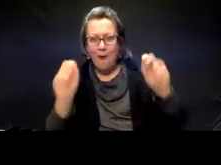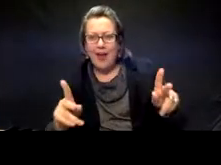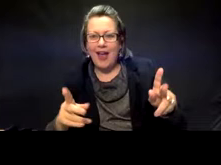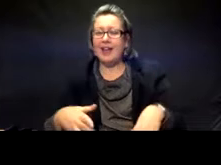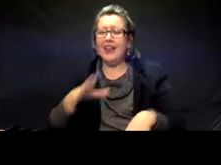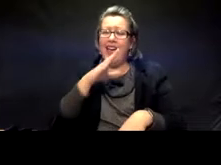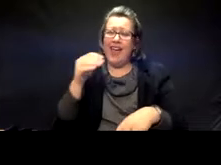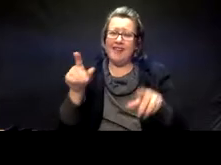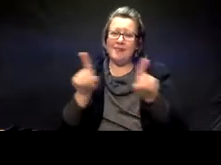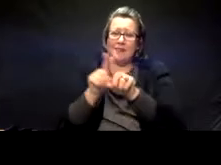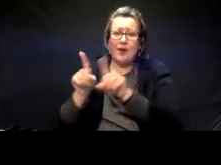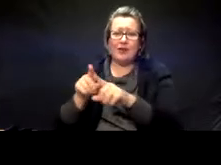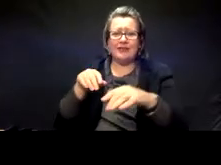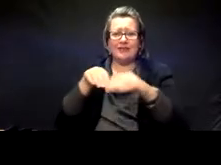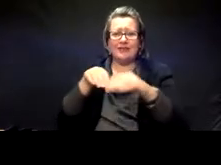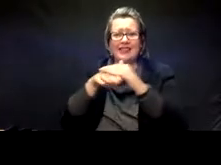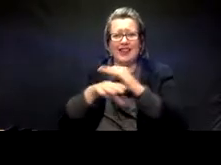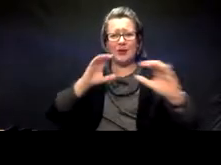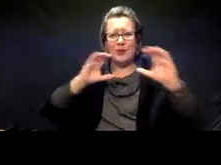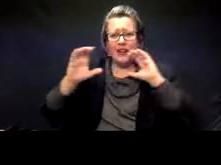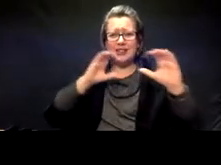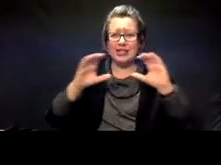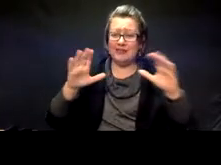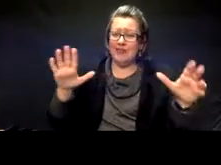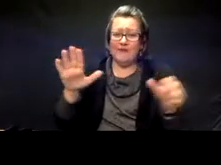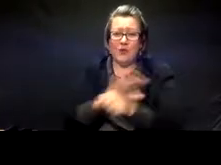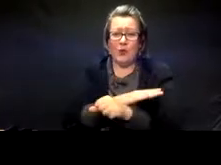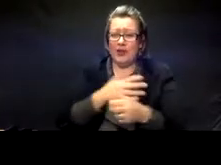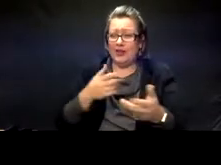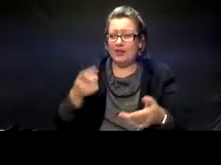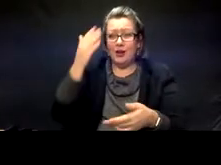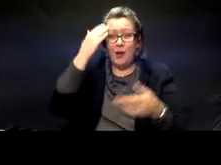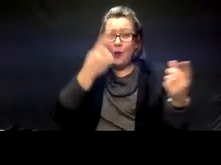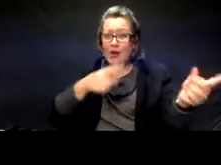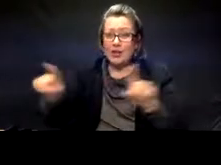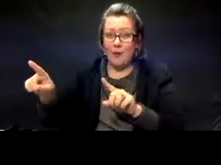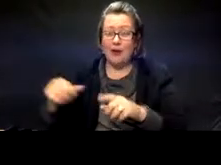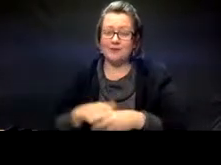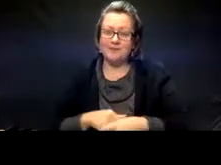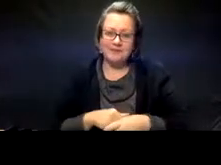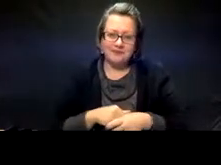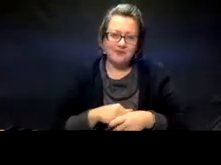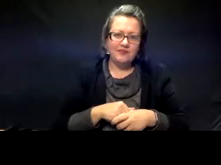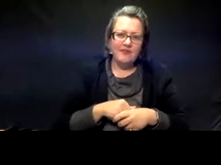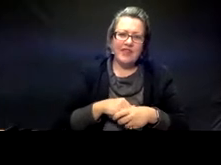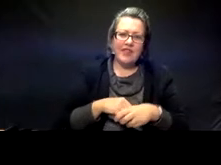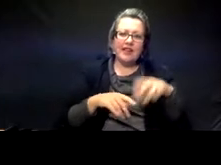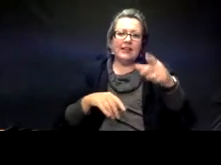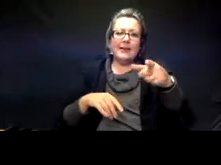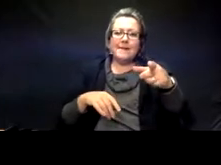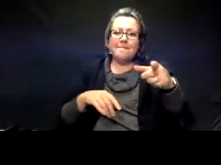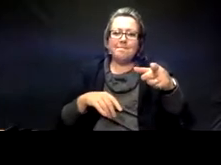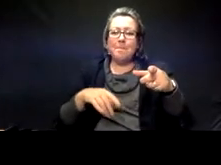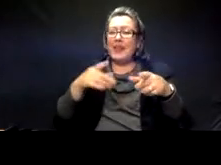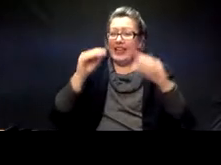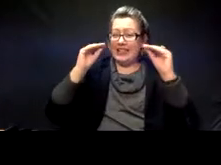they're okay, that their family's okay, and also have access to communication so they can fully know what's going